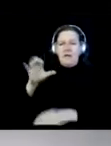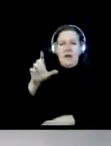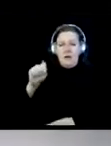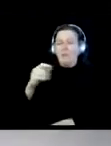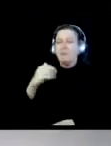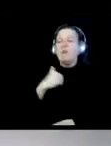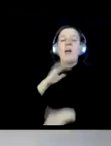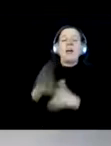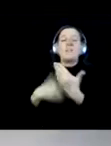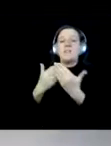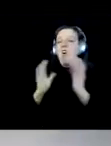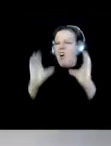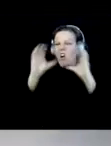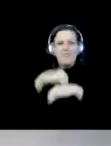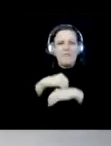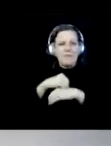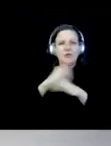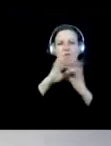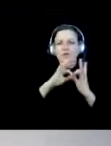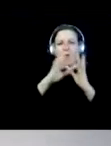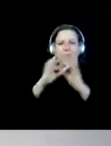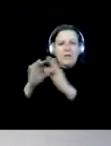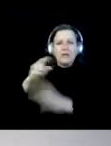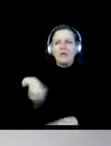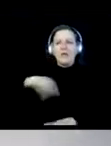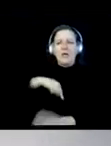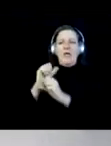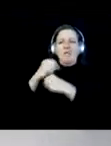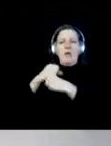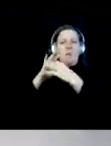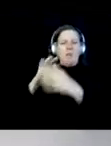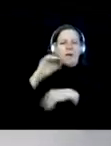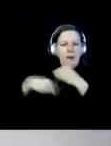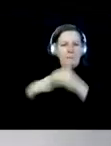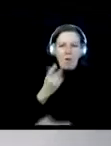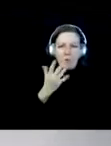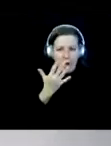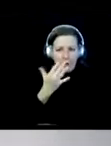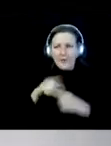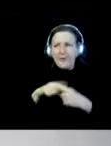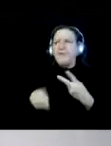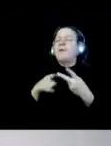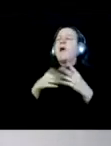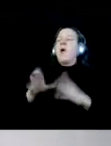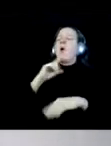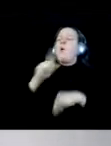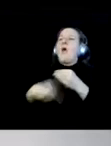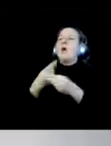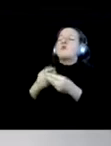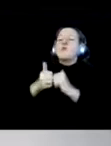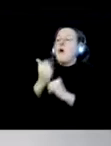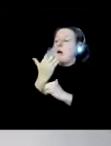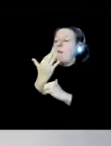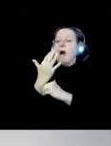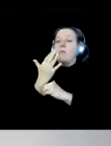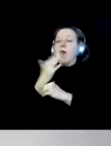the strange associations that we make about colors. It kind of is a way to talk about how color contains meaning